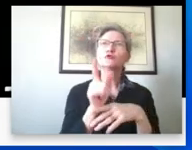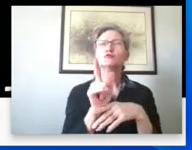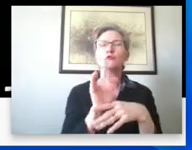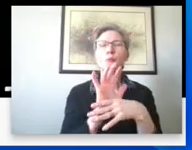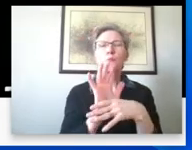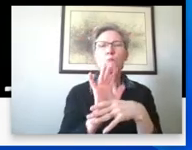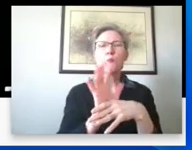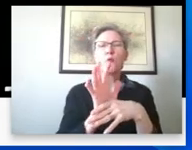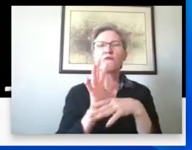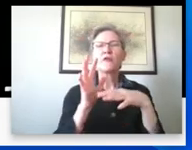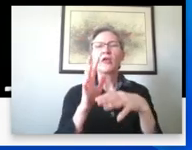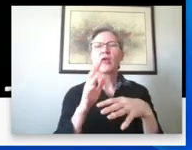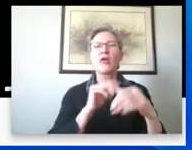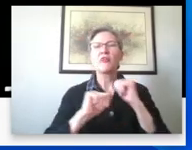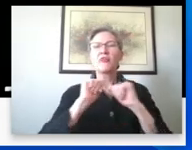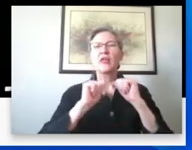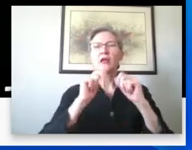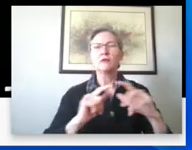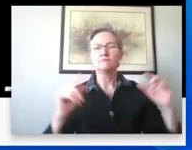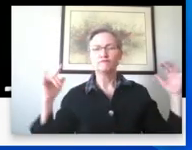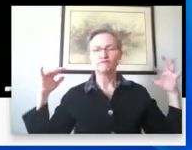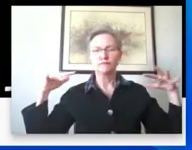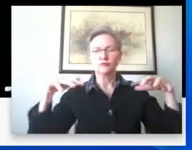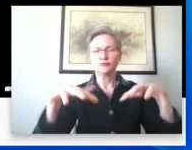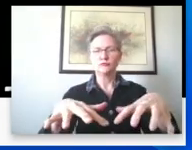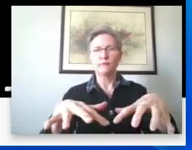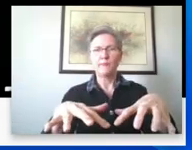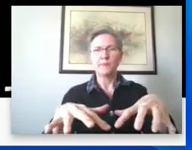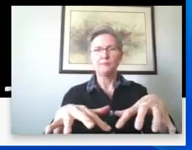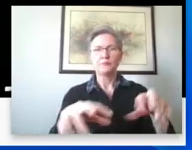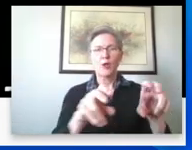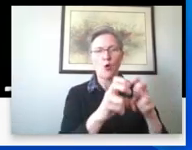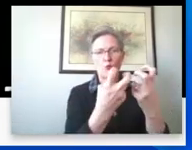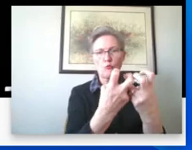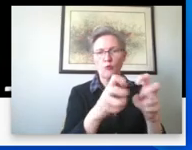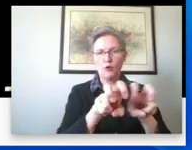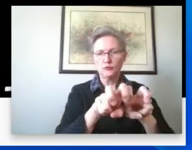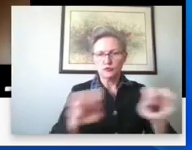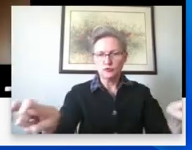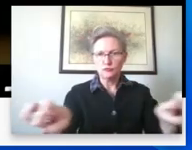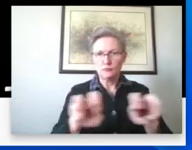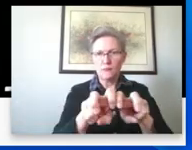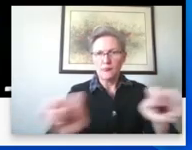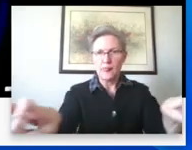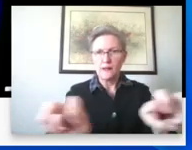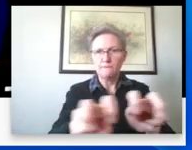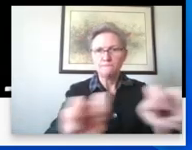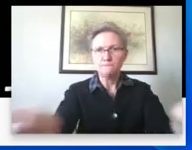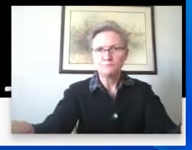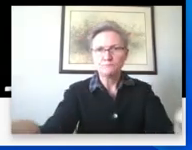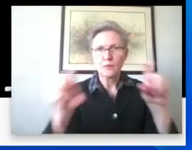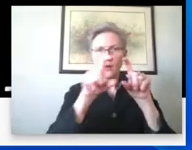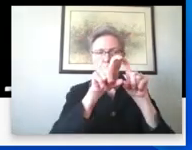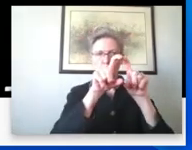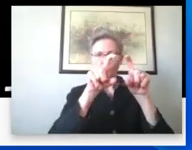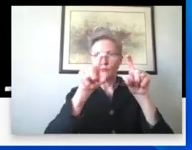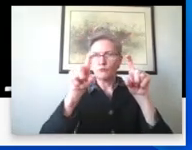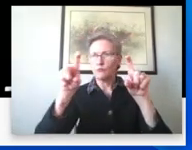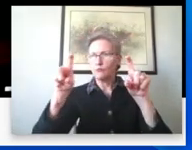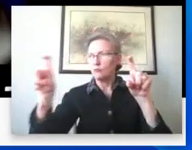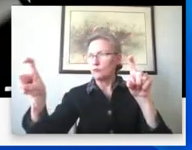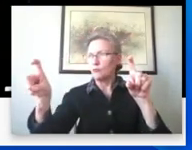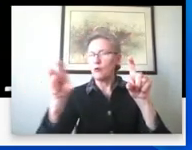in rows. So they go this way. I'm going to write the word rows. Okay? Thinking